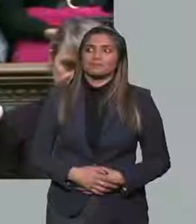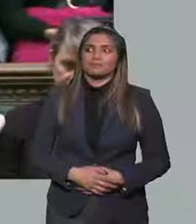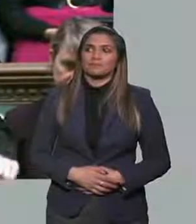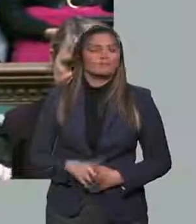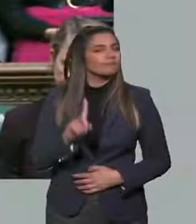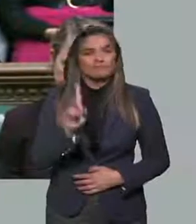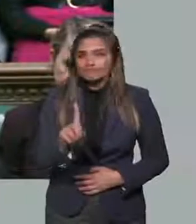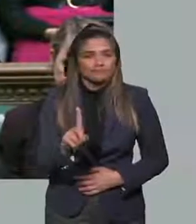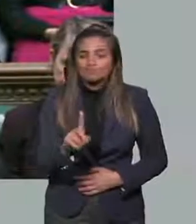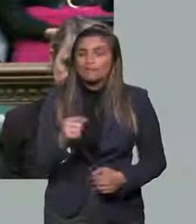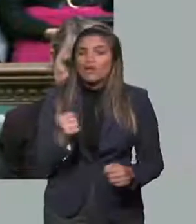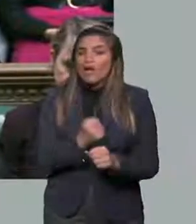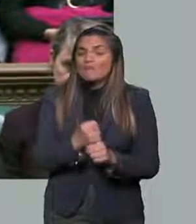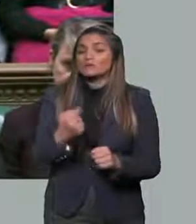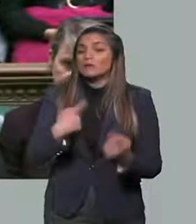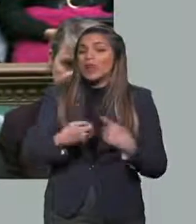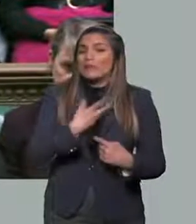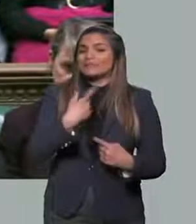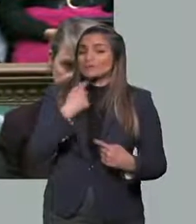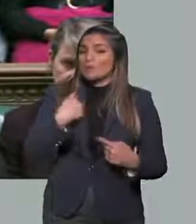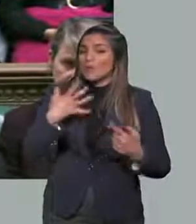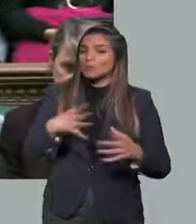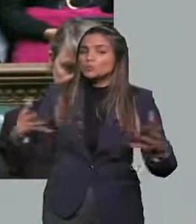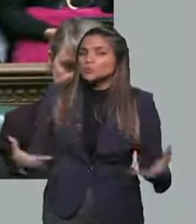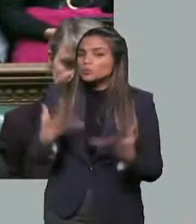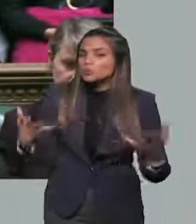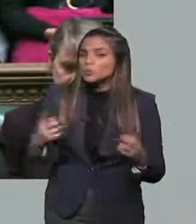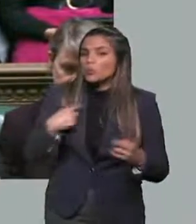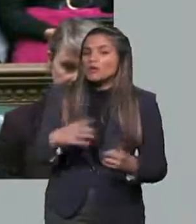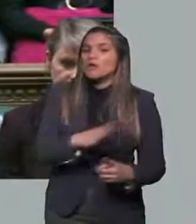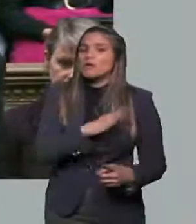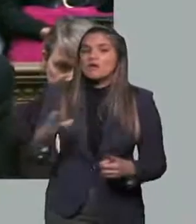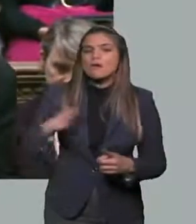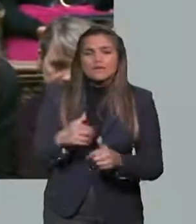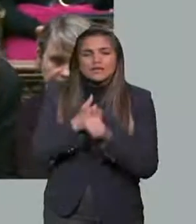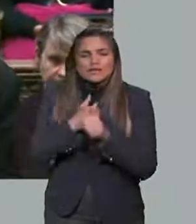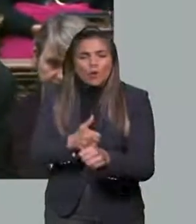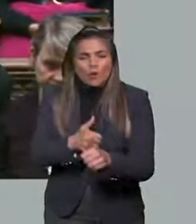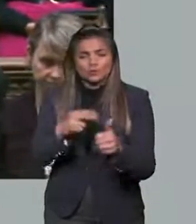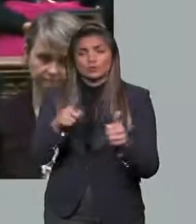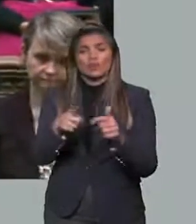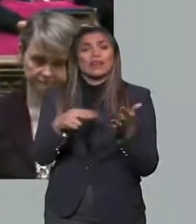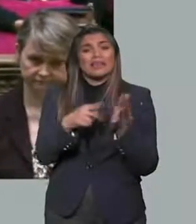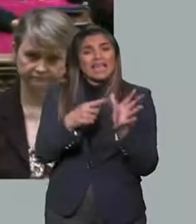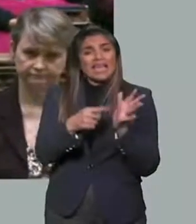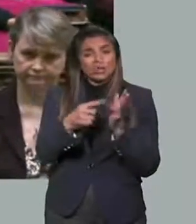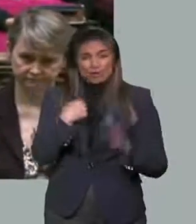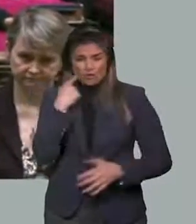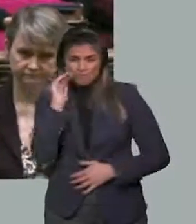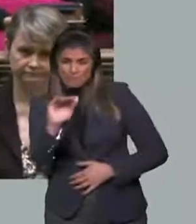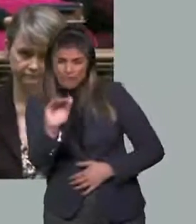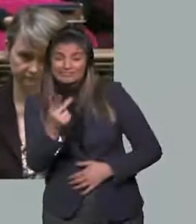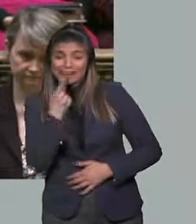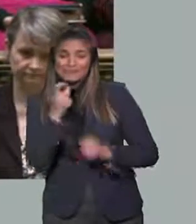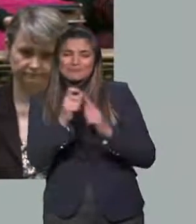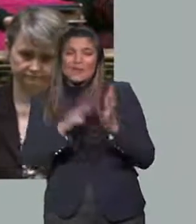Increase our army support to NATO. And may I remind the Deputy Prime Minister that it was his